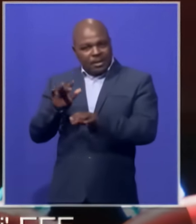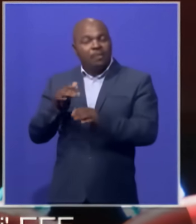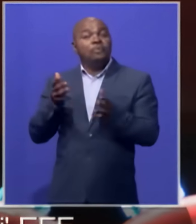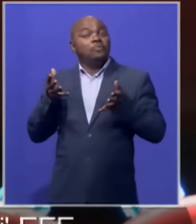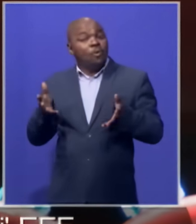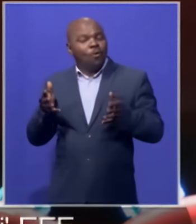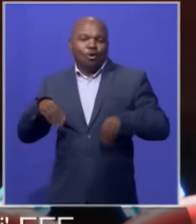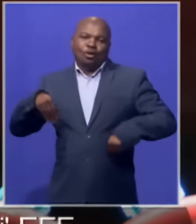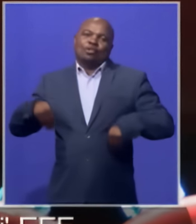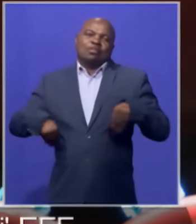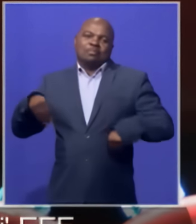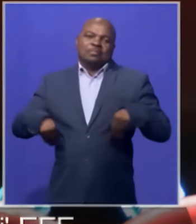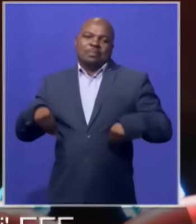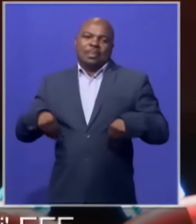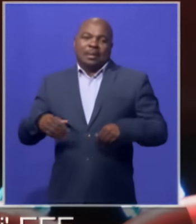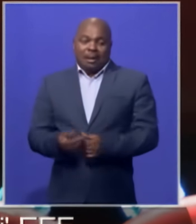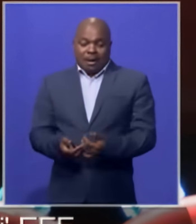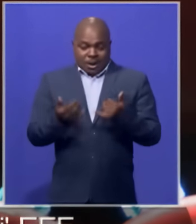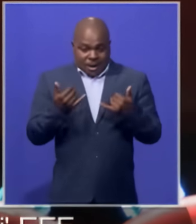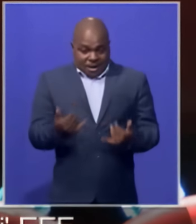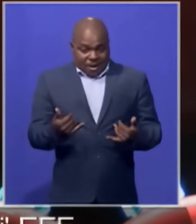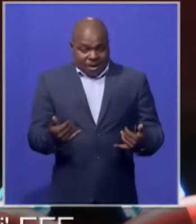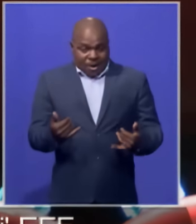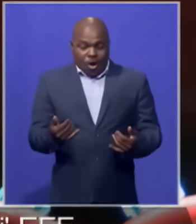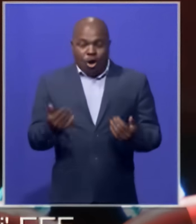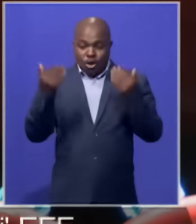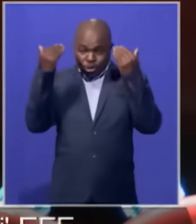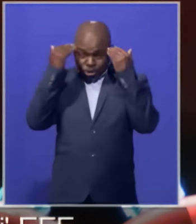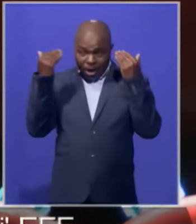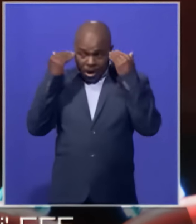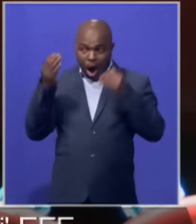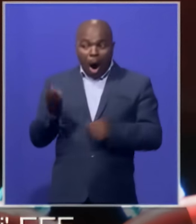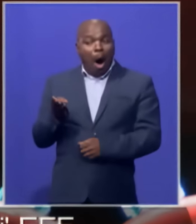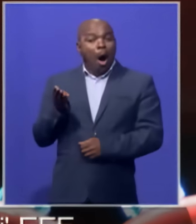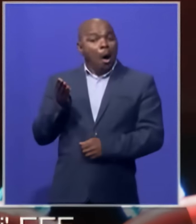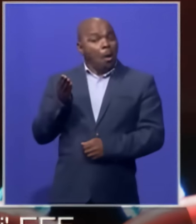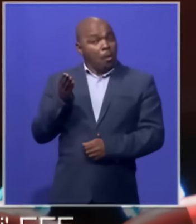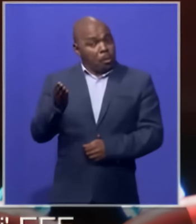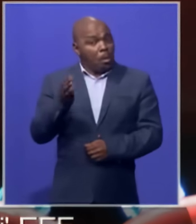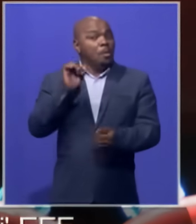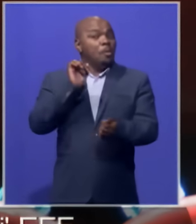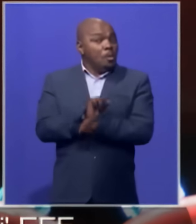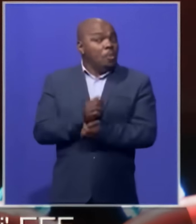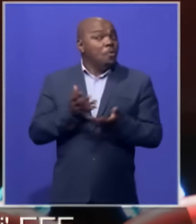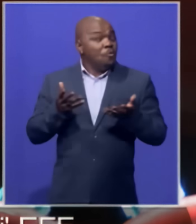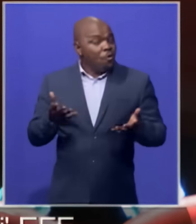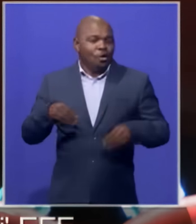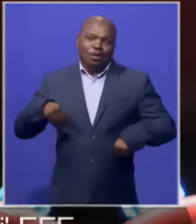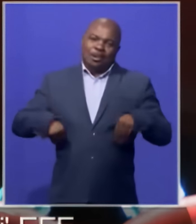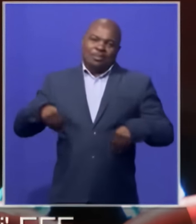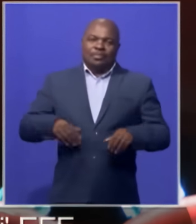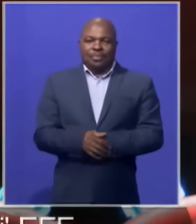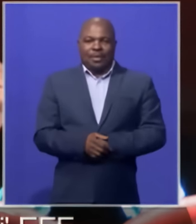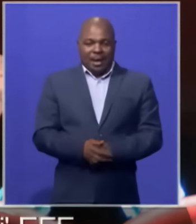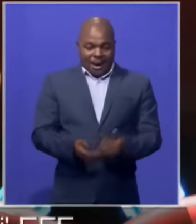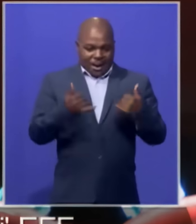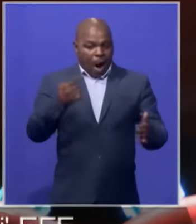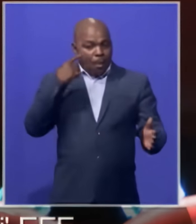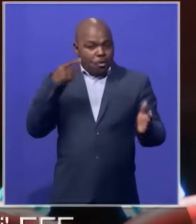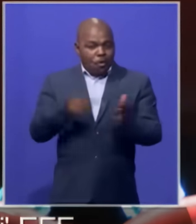corruption. Today, we have a judge that is arrested for corruption. Now we have a